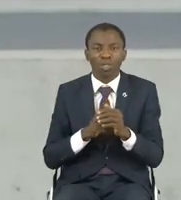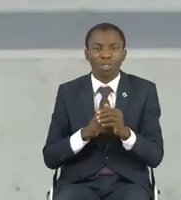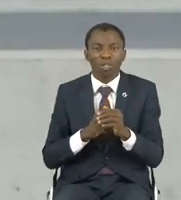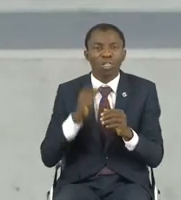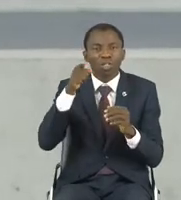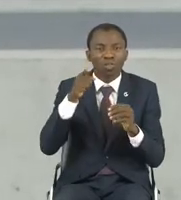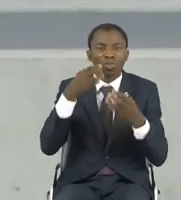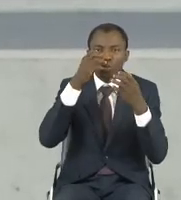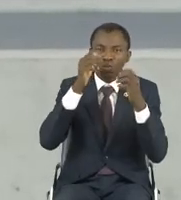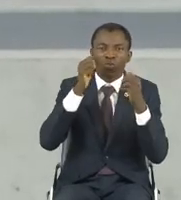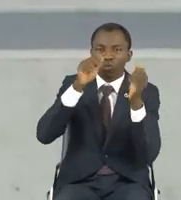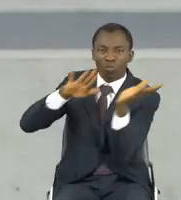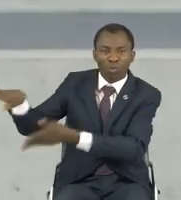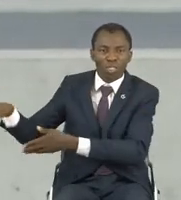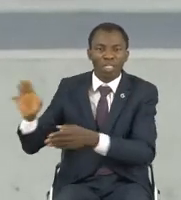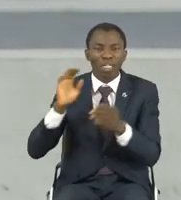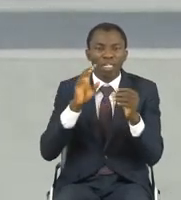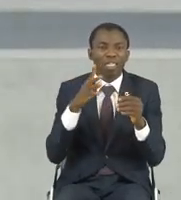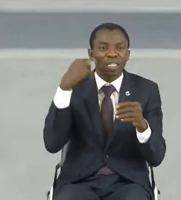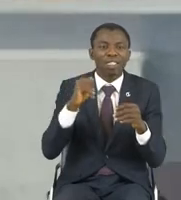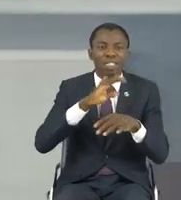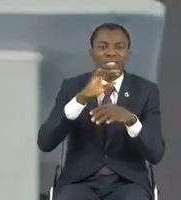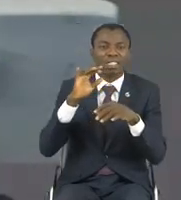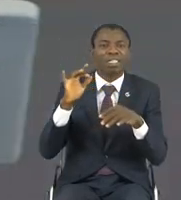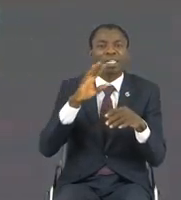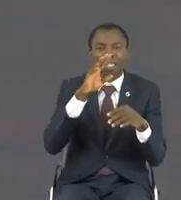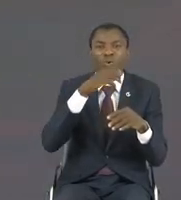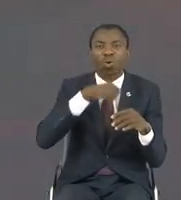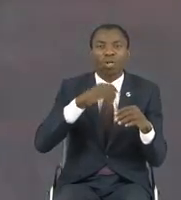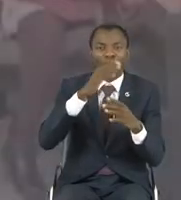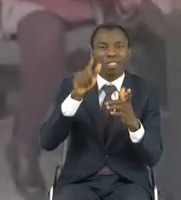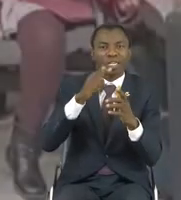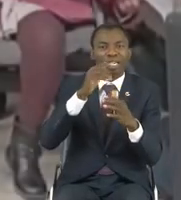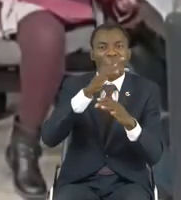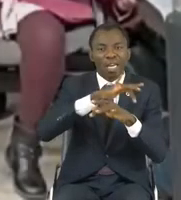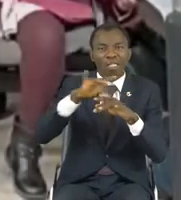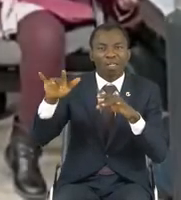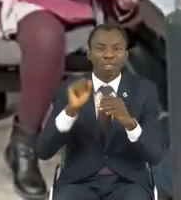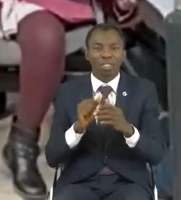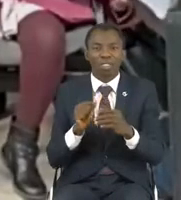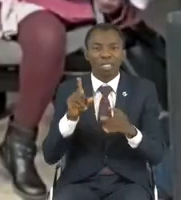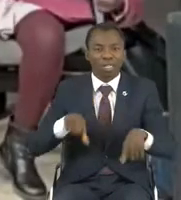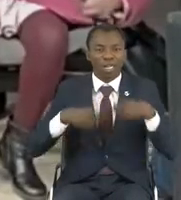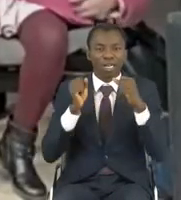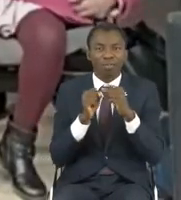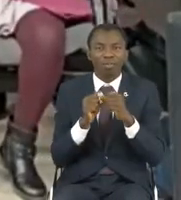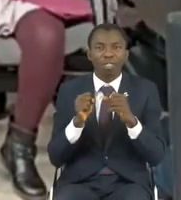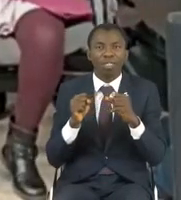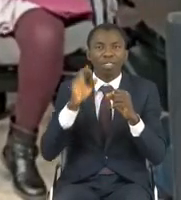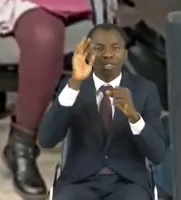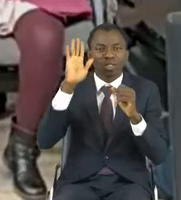You forsake the empty life. Before you know Christ, your life is